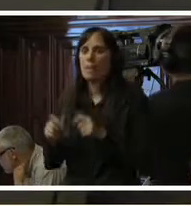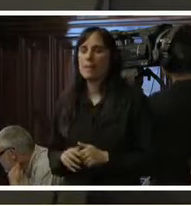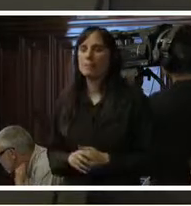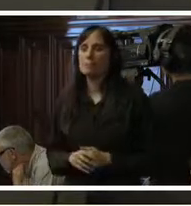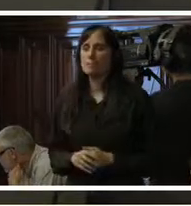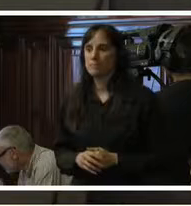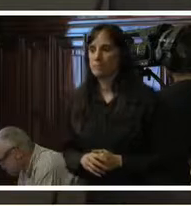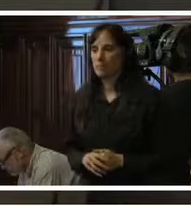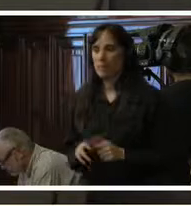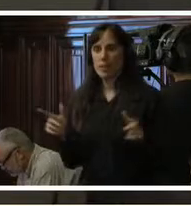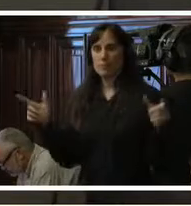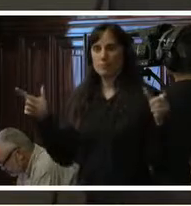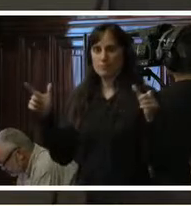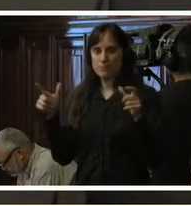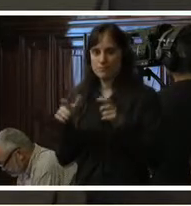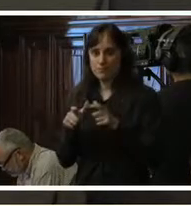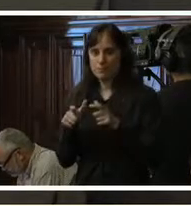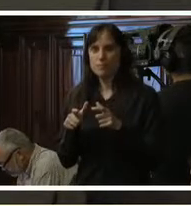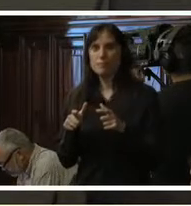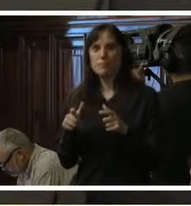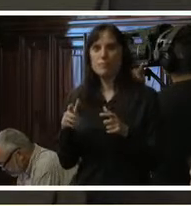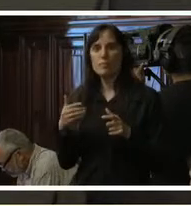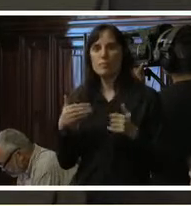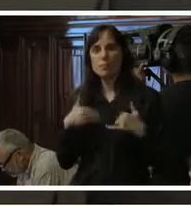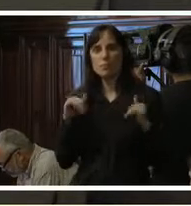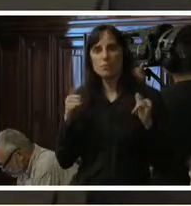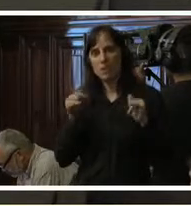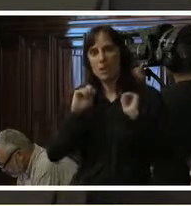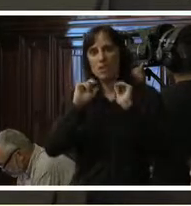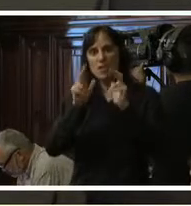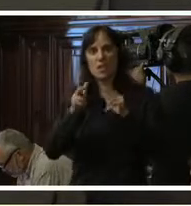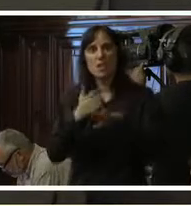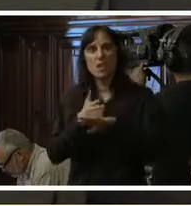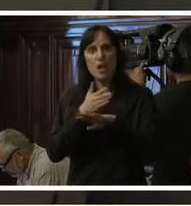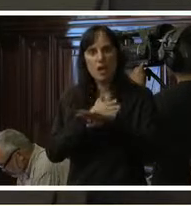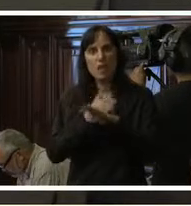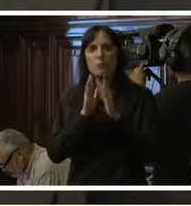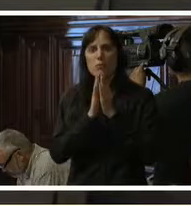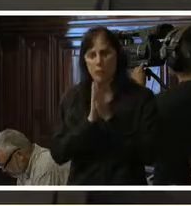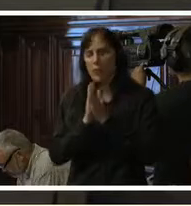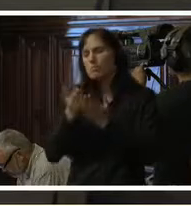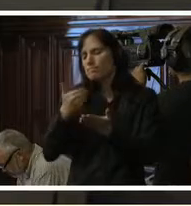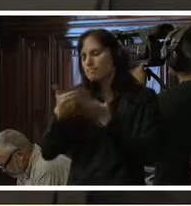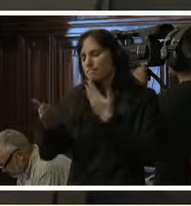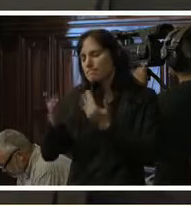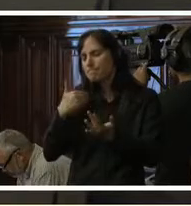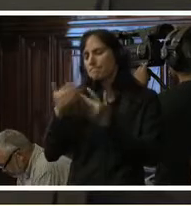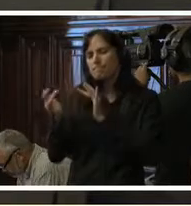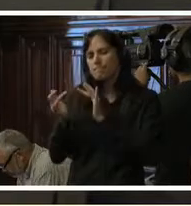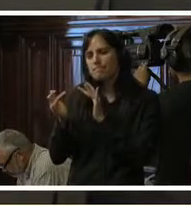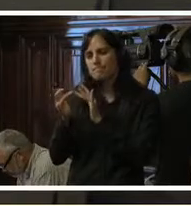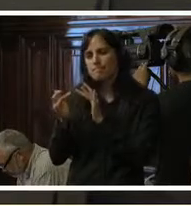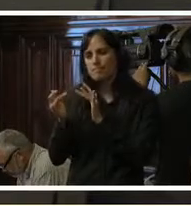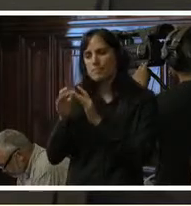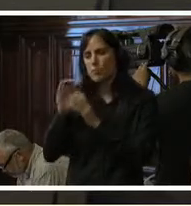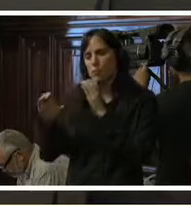commission. And as I say, you have to keep in touch with us, monitor us, and so that we can